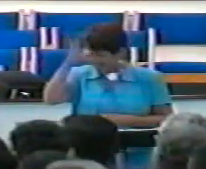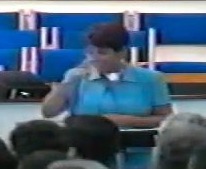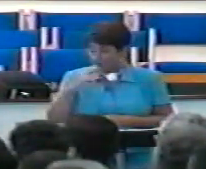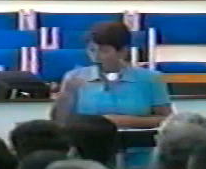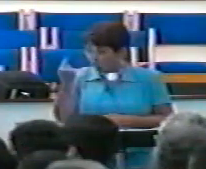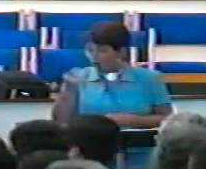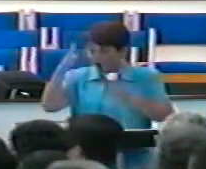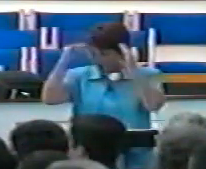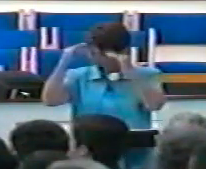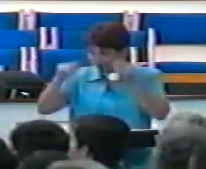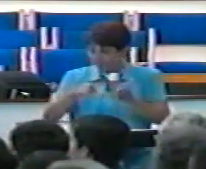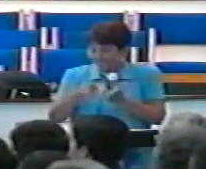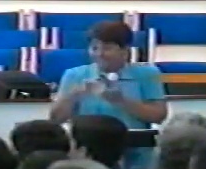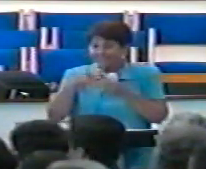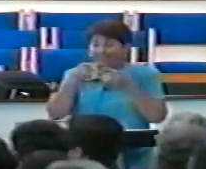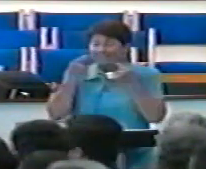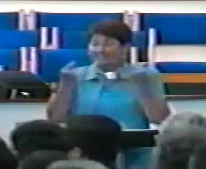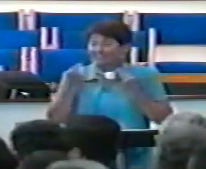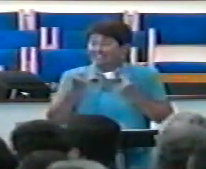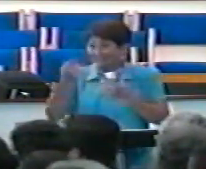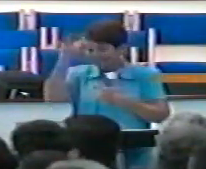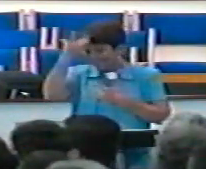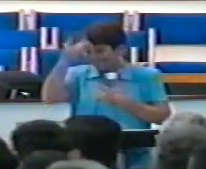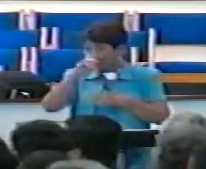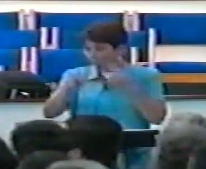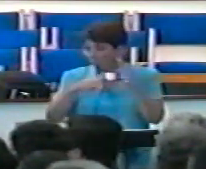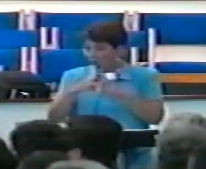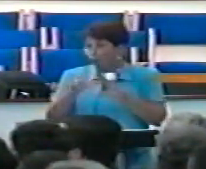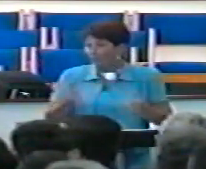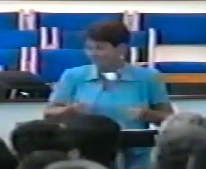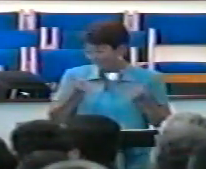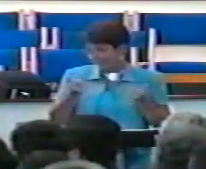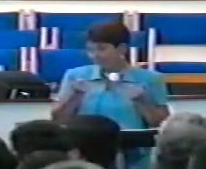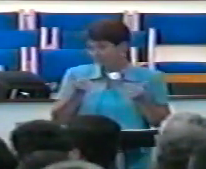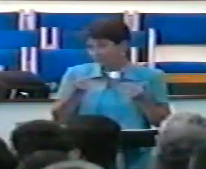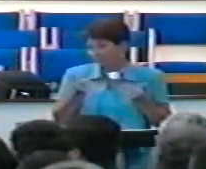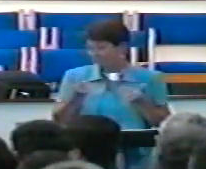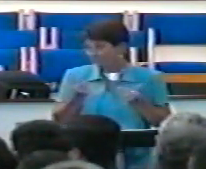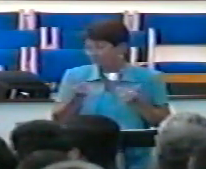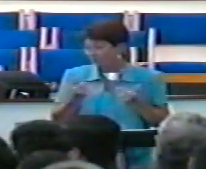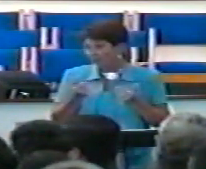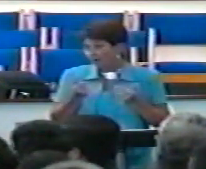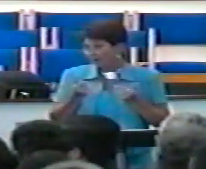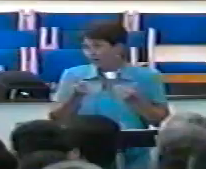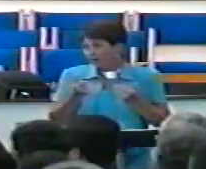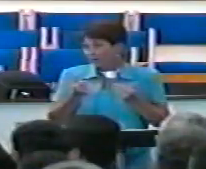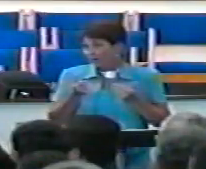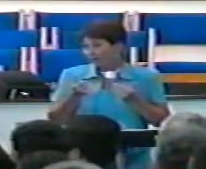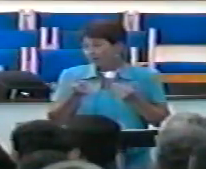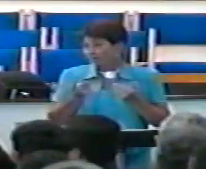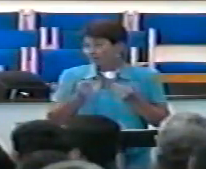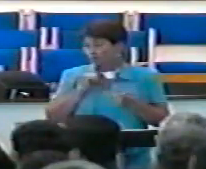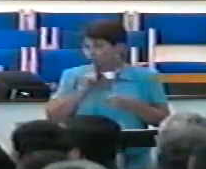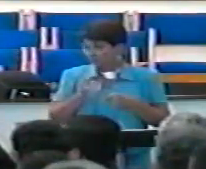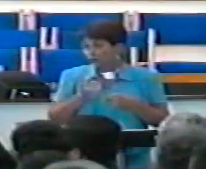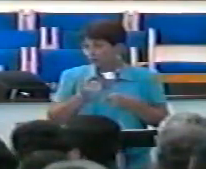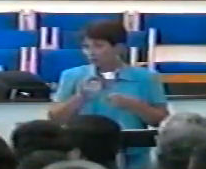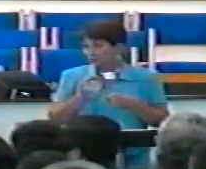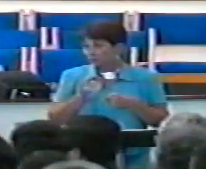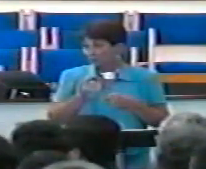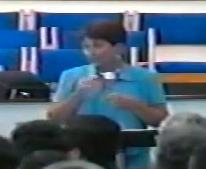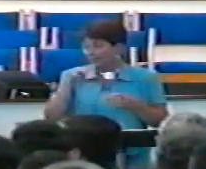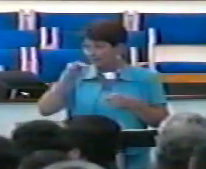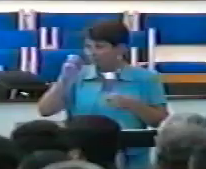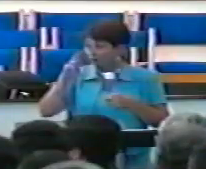this old sin-sick world in which we live is based upon. Now, the fact of the matter is this. In Mark chapter 9, the first part